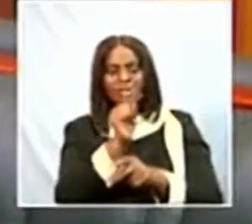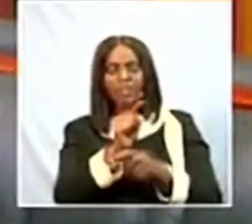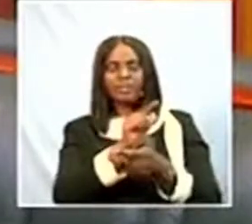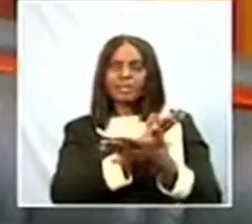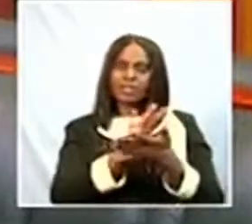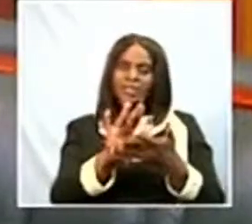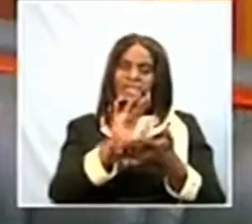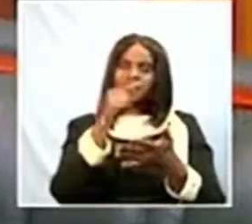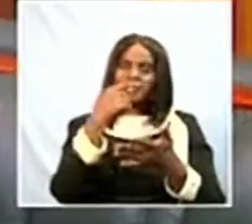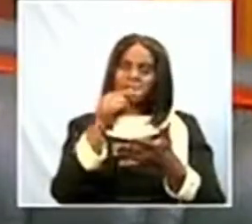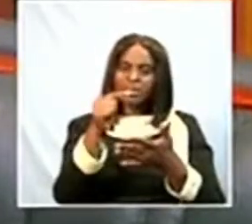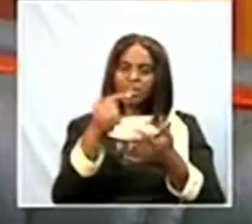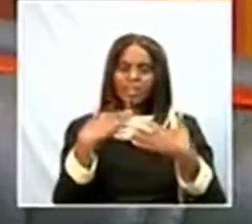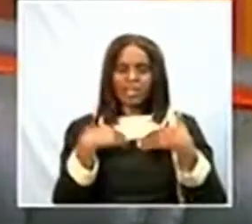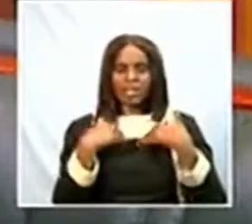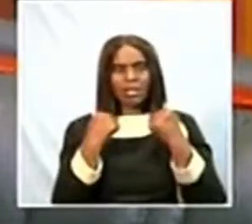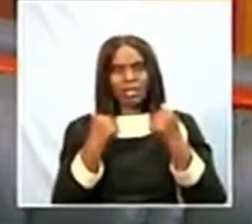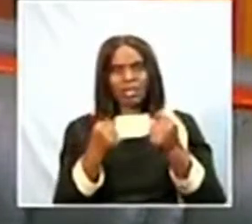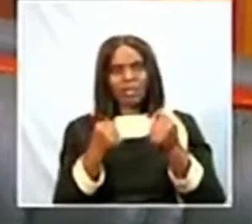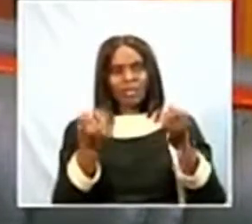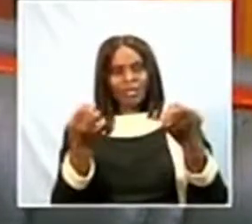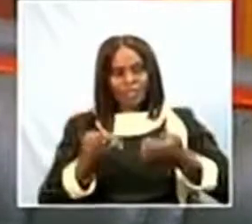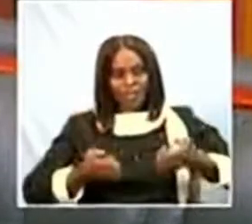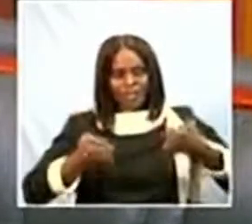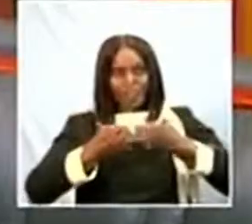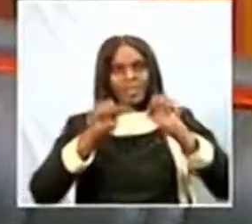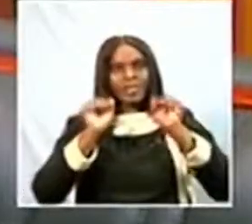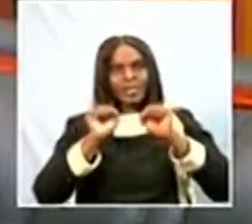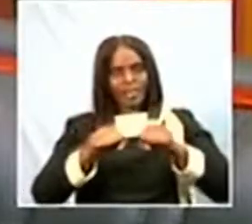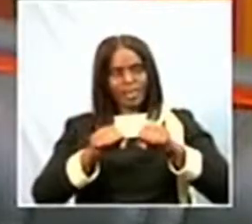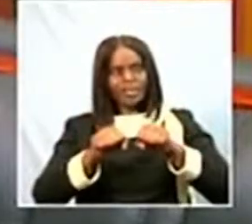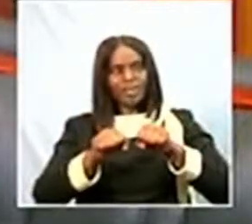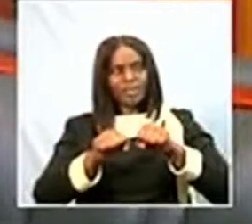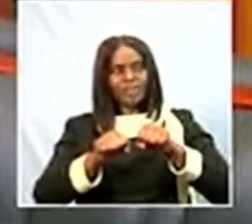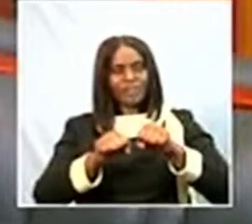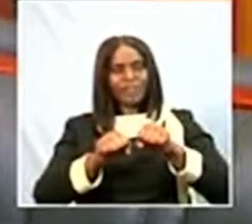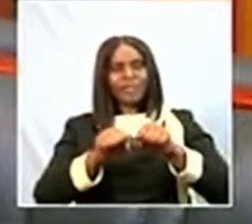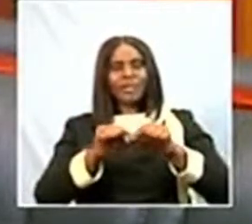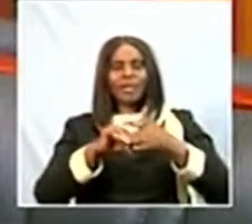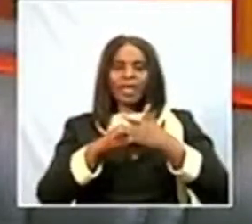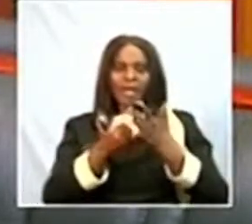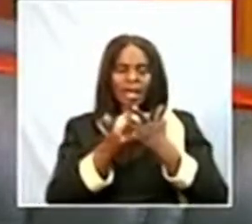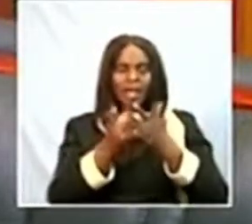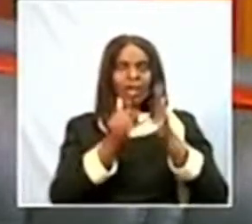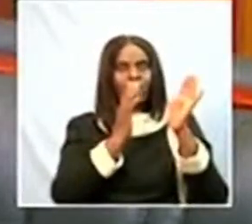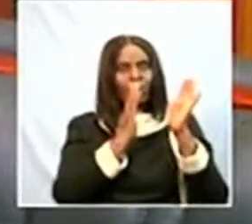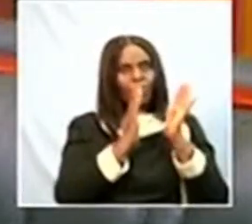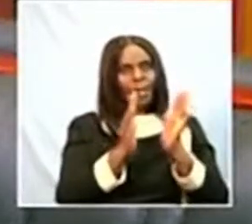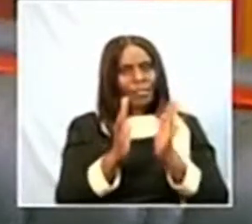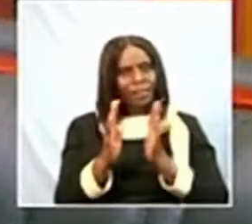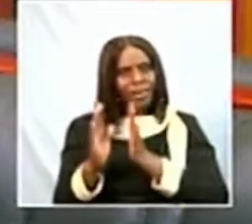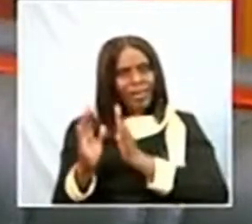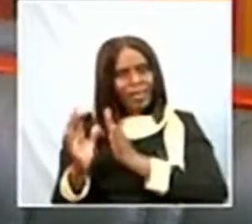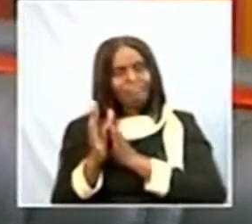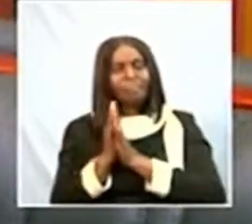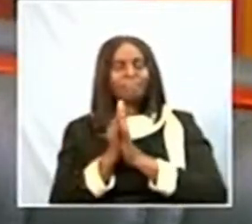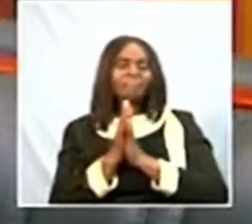clean, green, and healthy environment by organizing